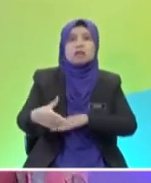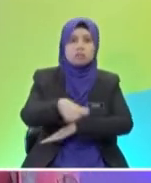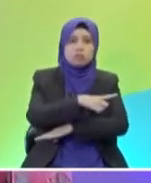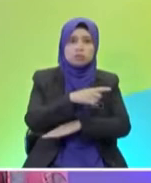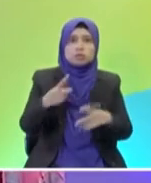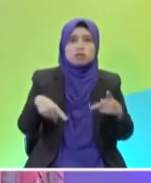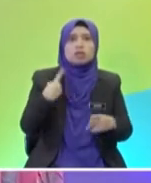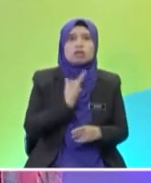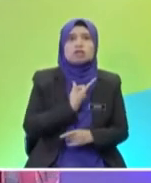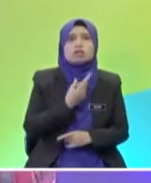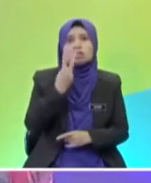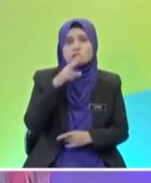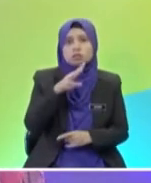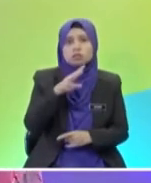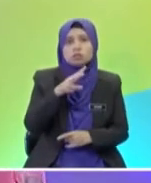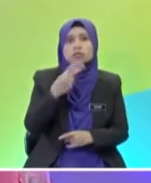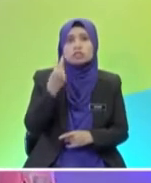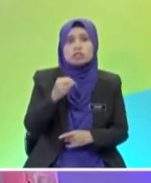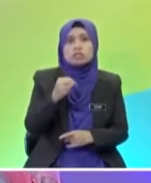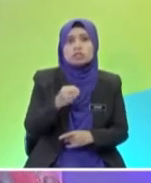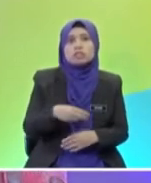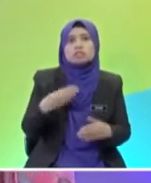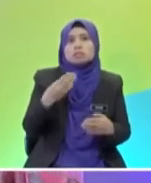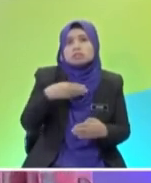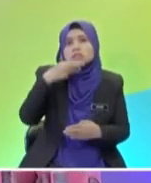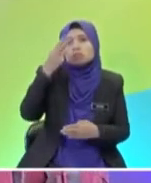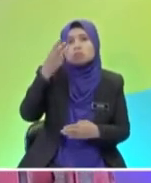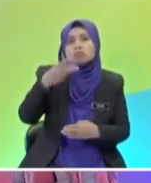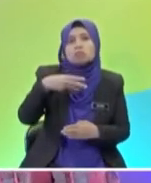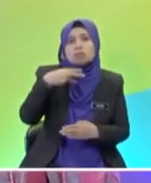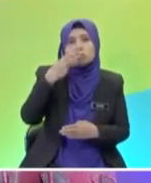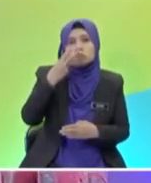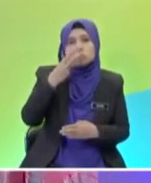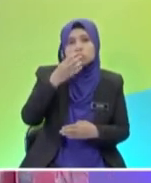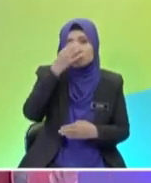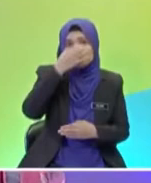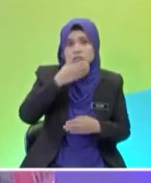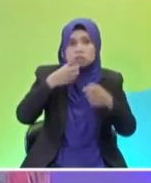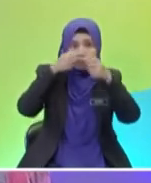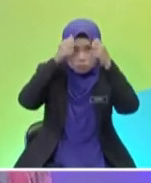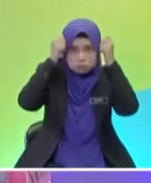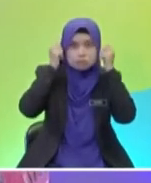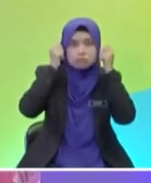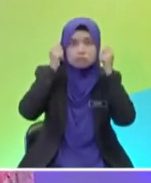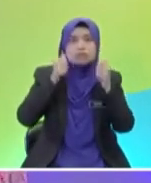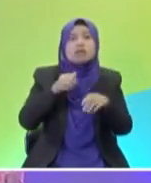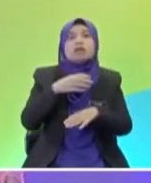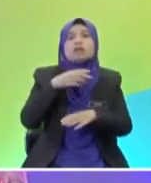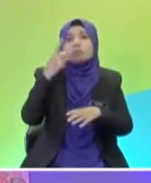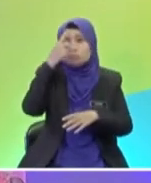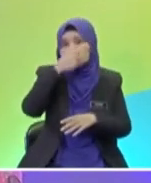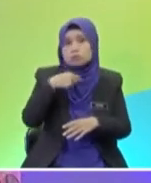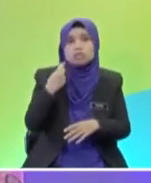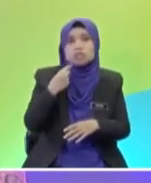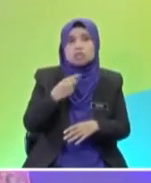that, they were attracted with the smell, you know. This one you should know. Okay, how we can say the smell? We are not talking about the plastic